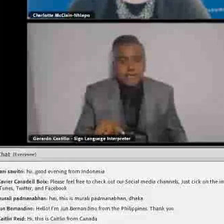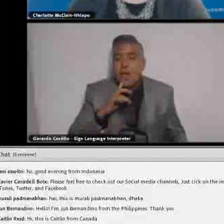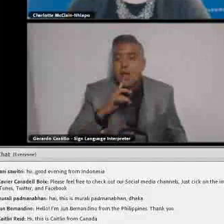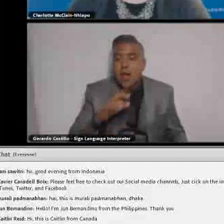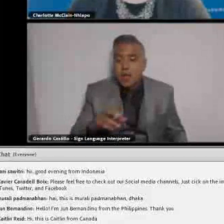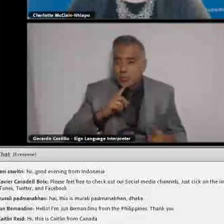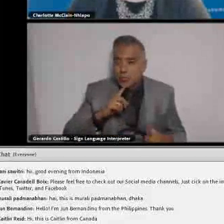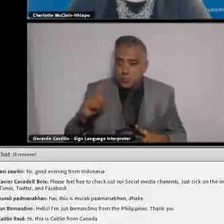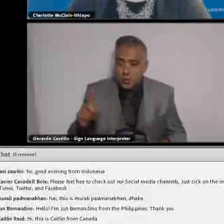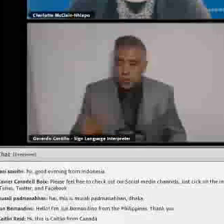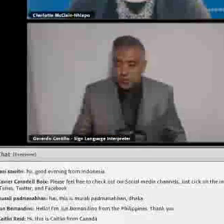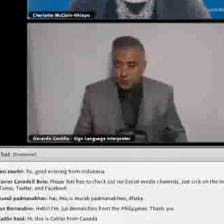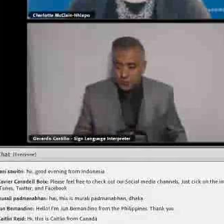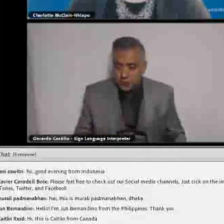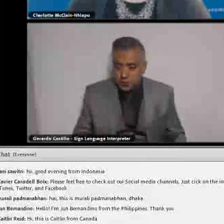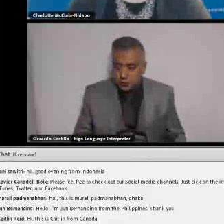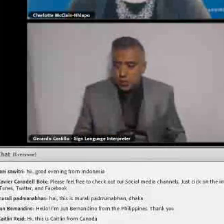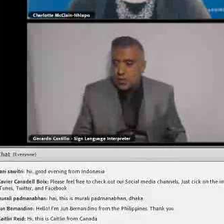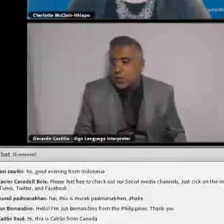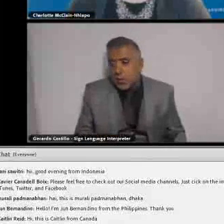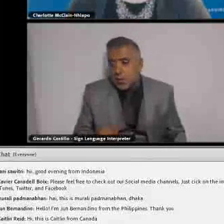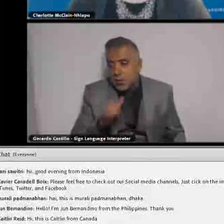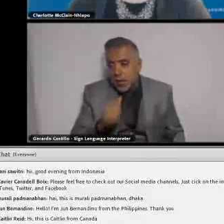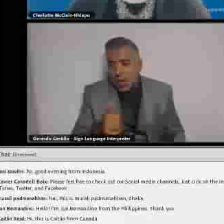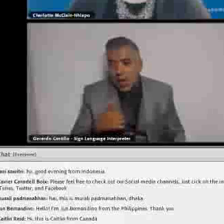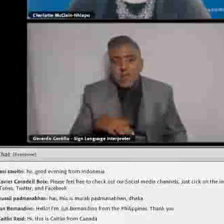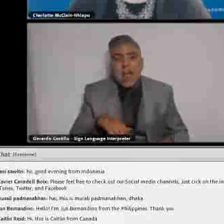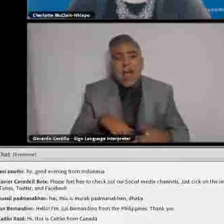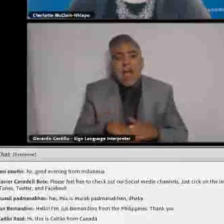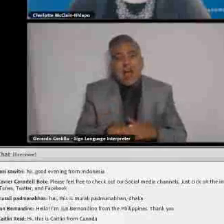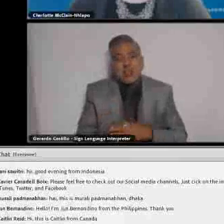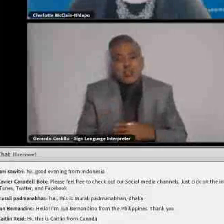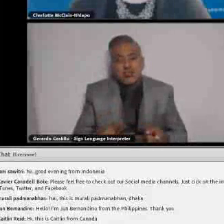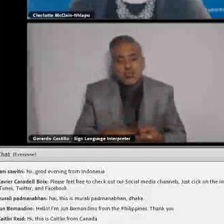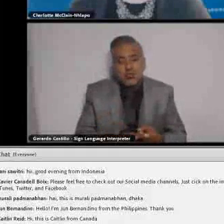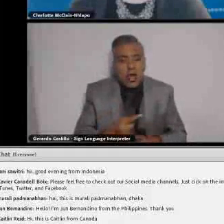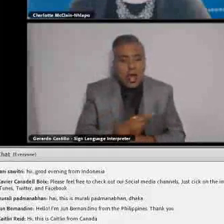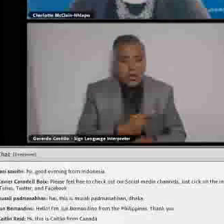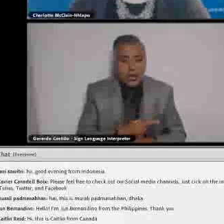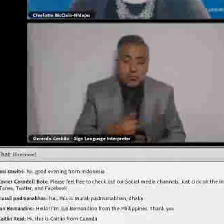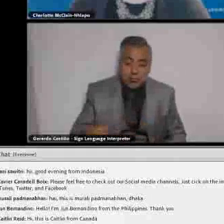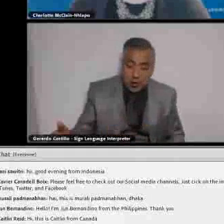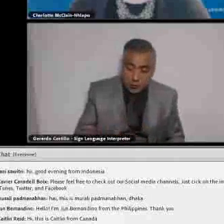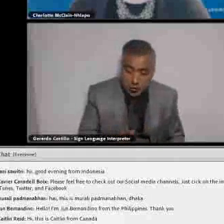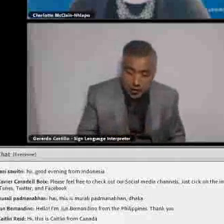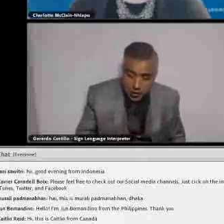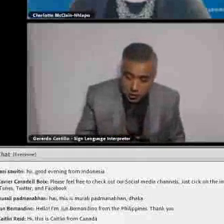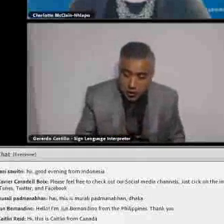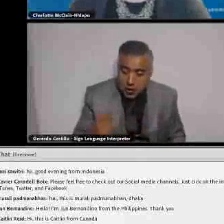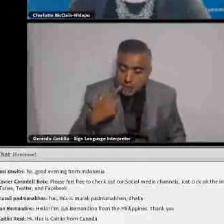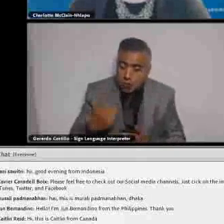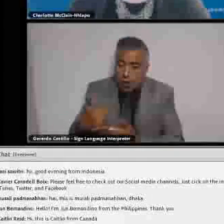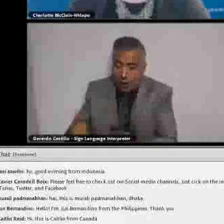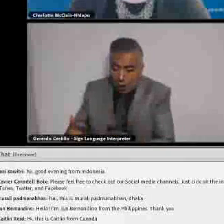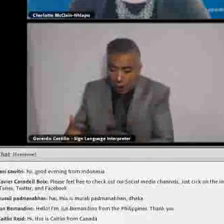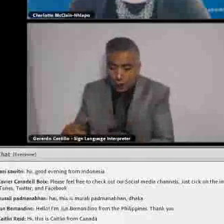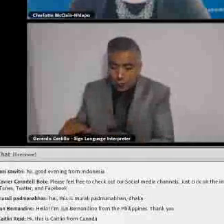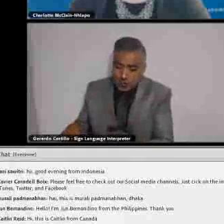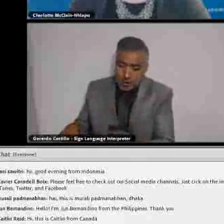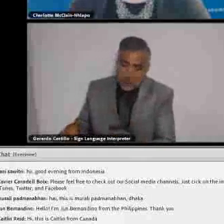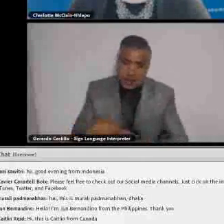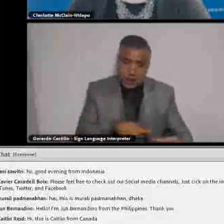phase. They may not have access to adequate transportation to be evacuated. There are many cases